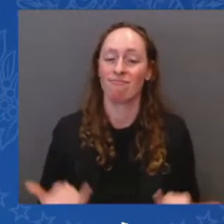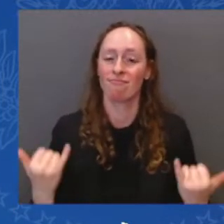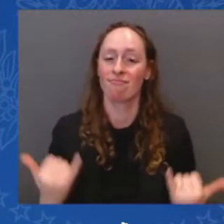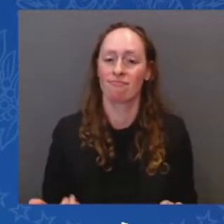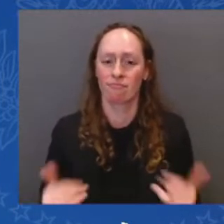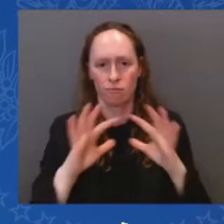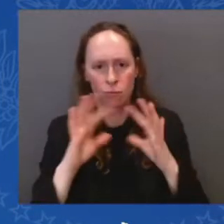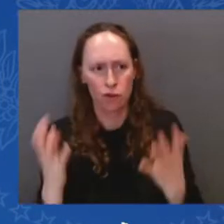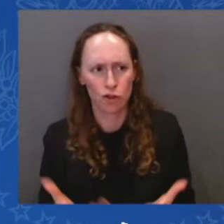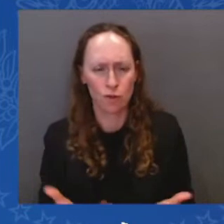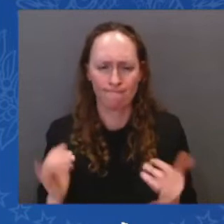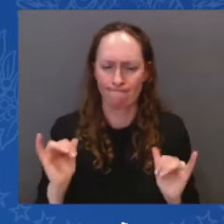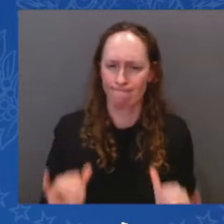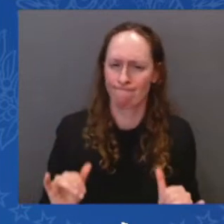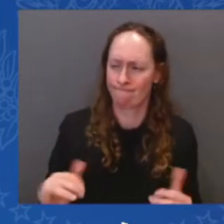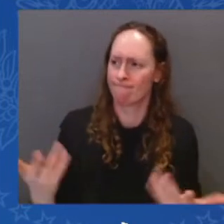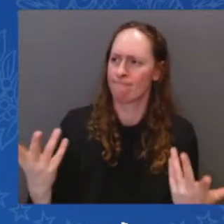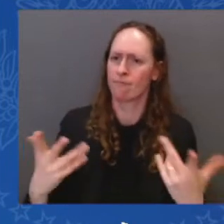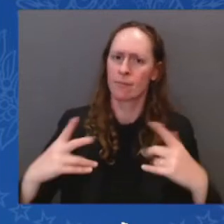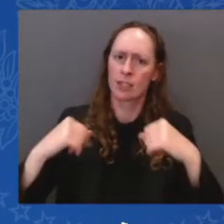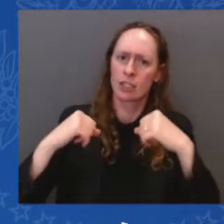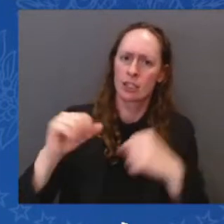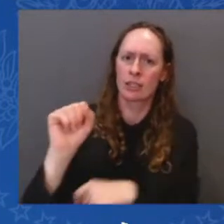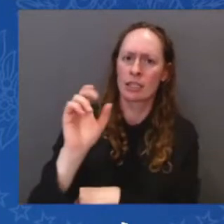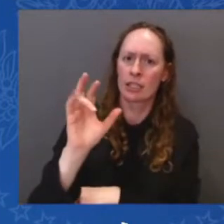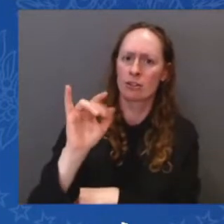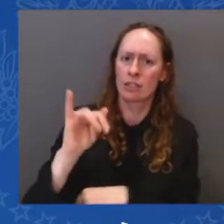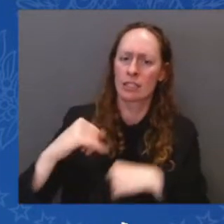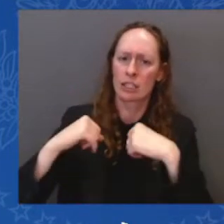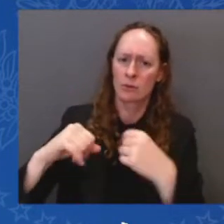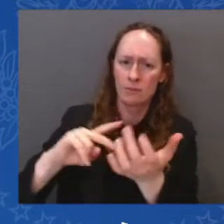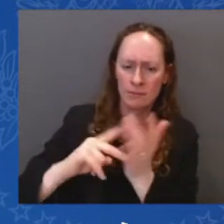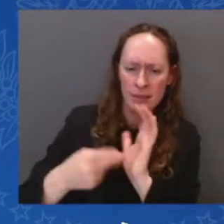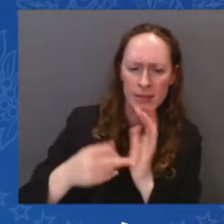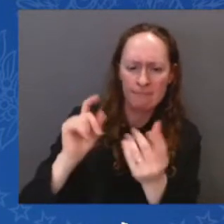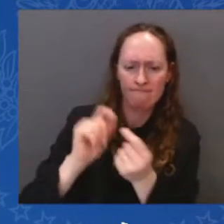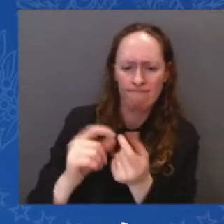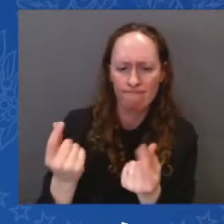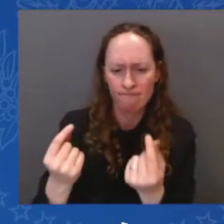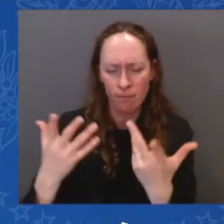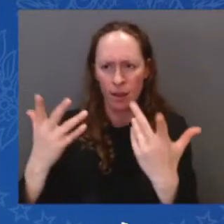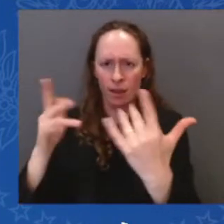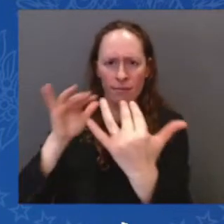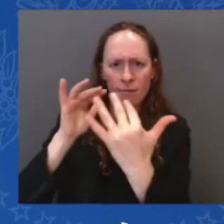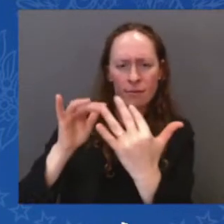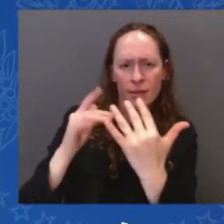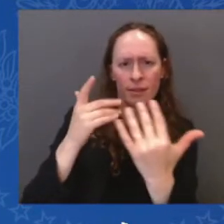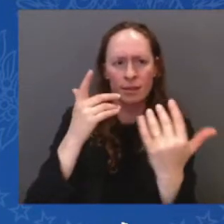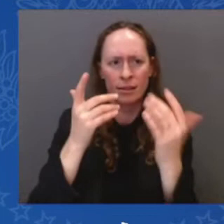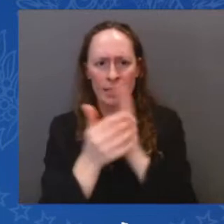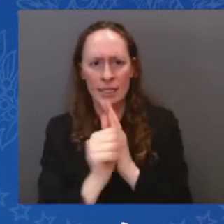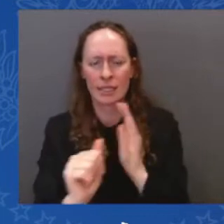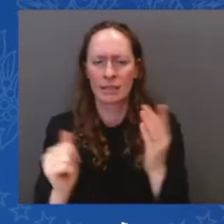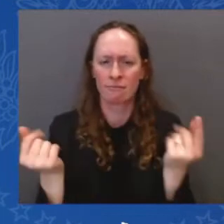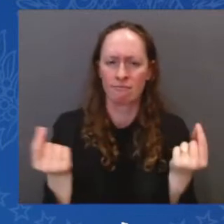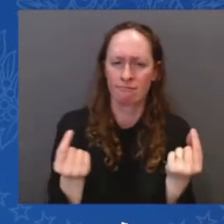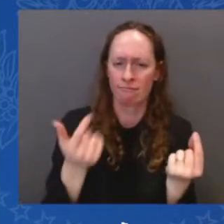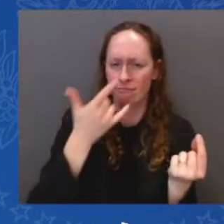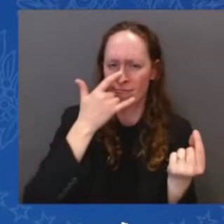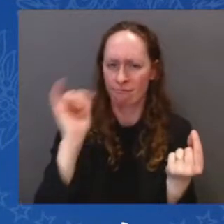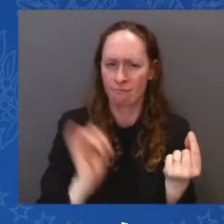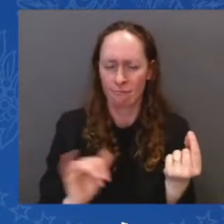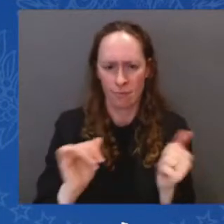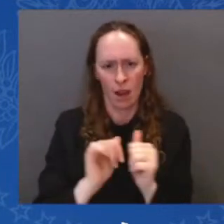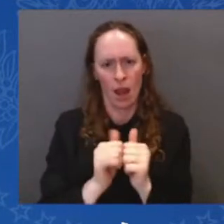primacy in all we do. We must focus on integrating our military power within our services, across the joint